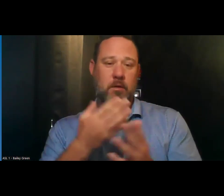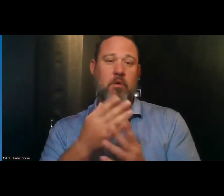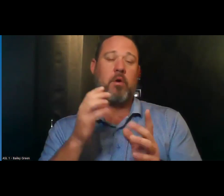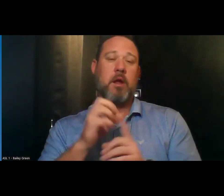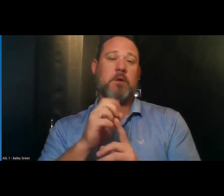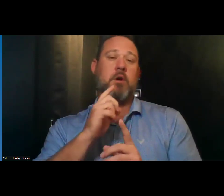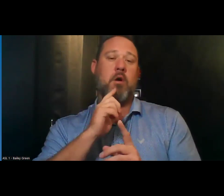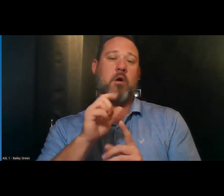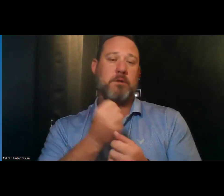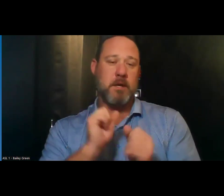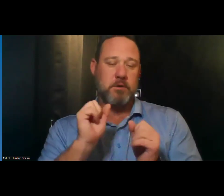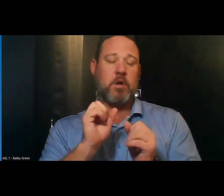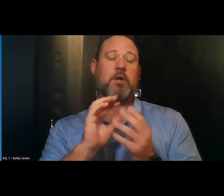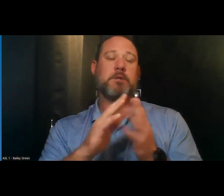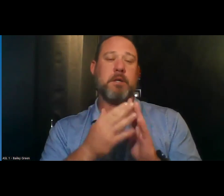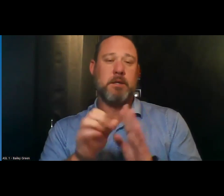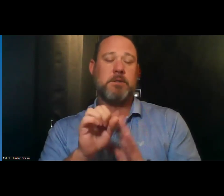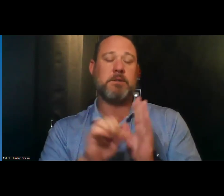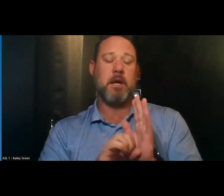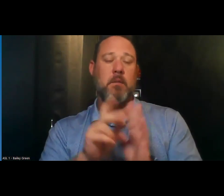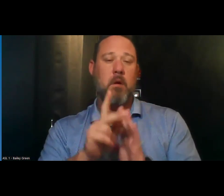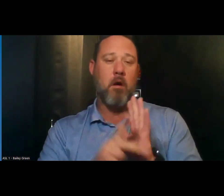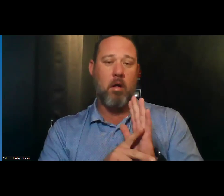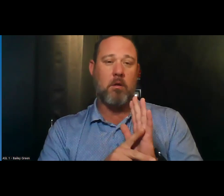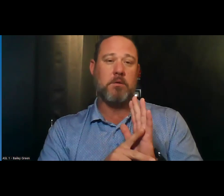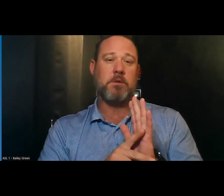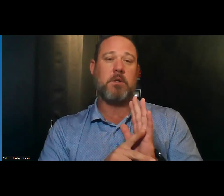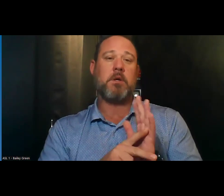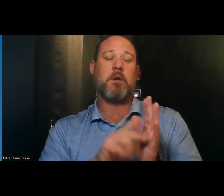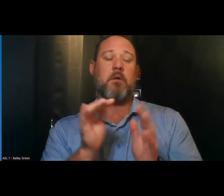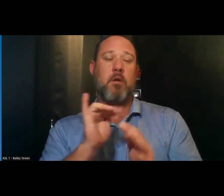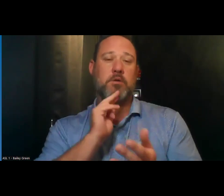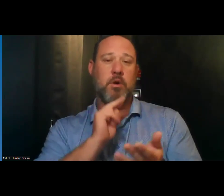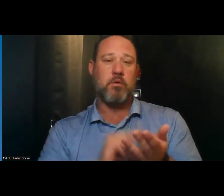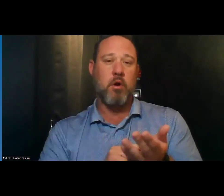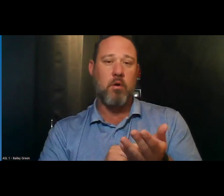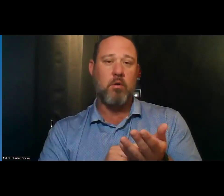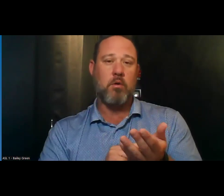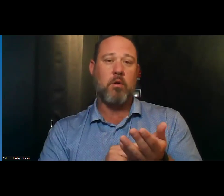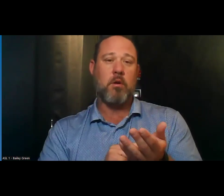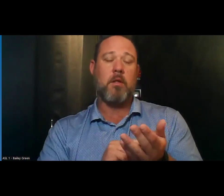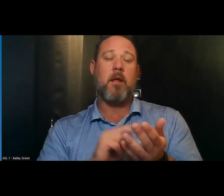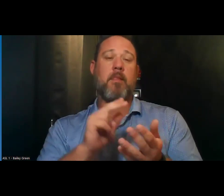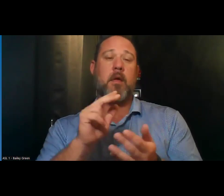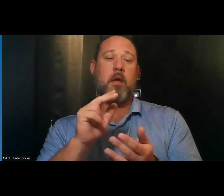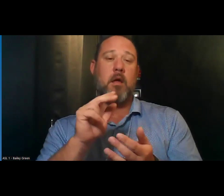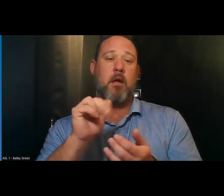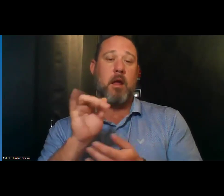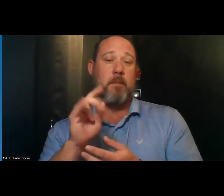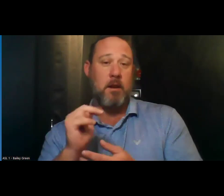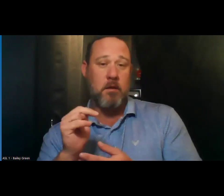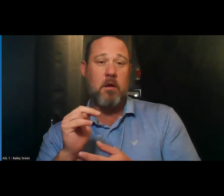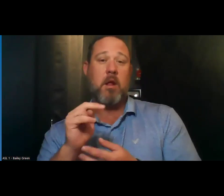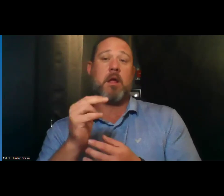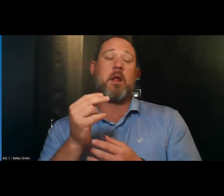sanctuary policies, sanctuary cities, sanctuary states. I'll also note that one thing the administration did within days